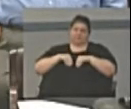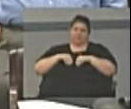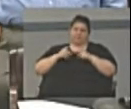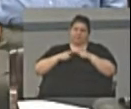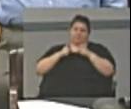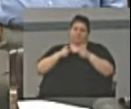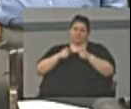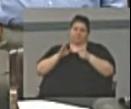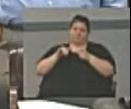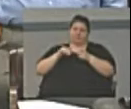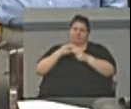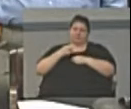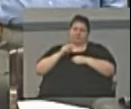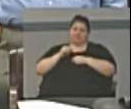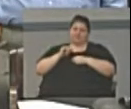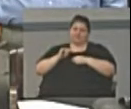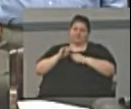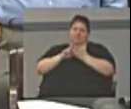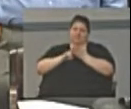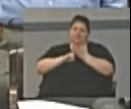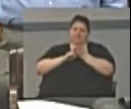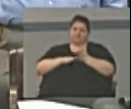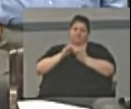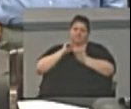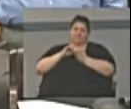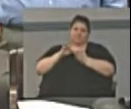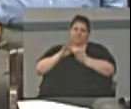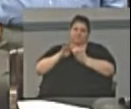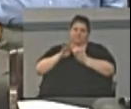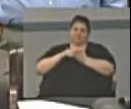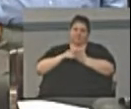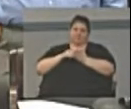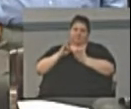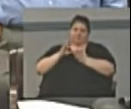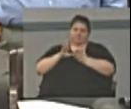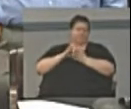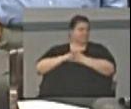by HTI Contractors for $74,700.